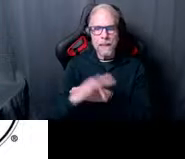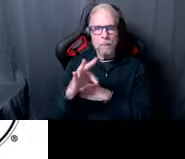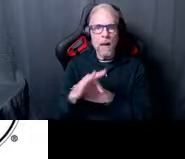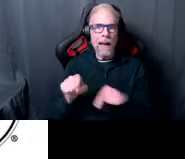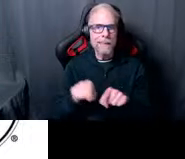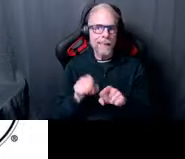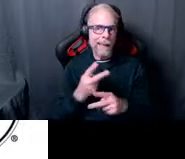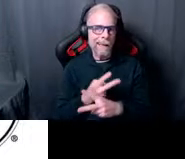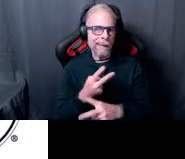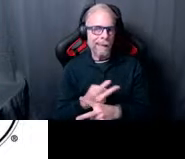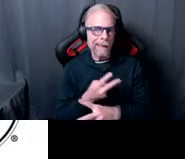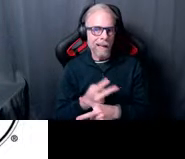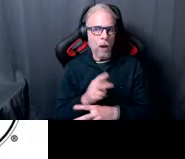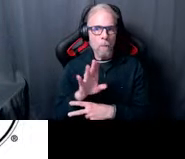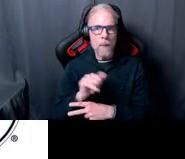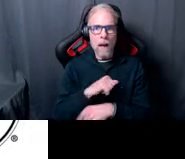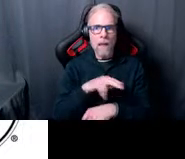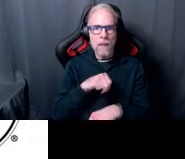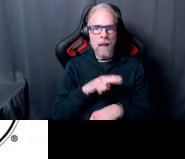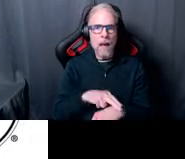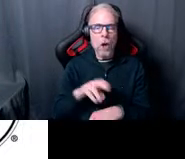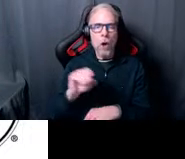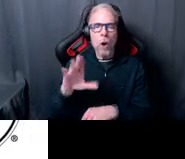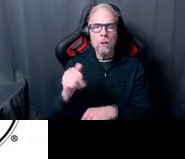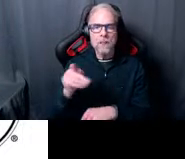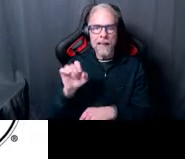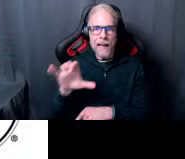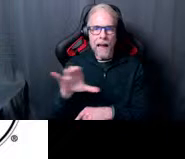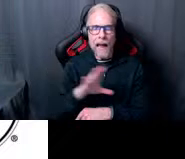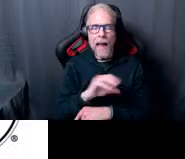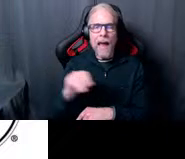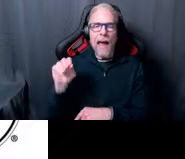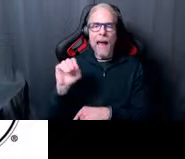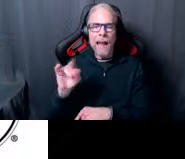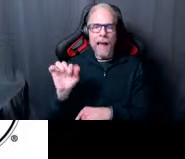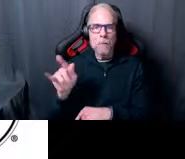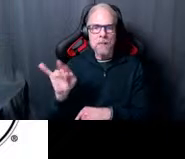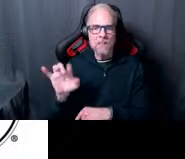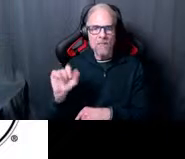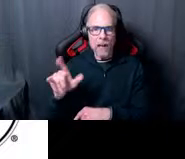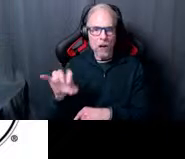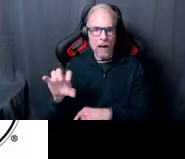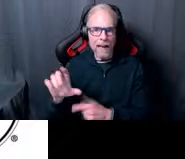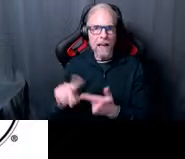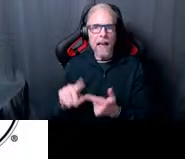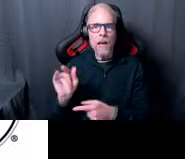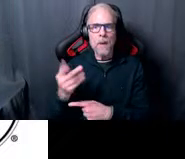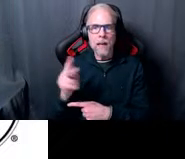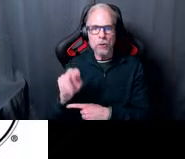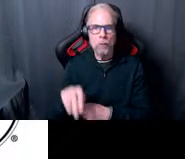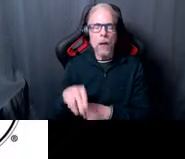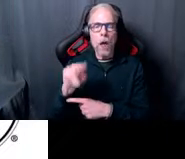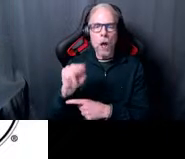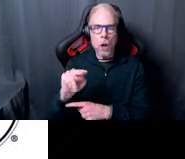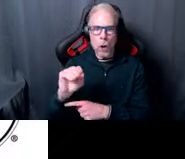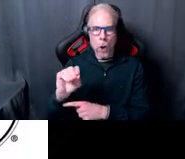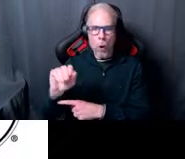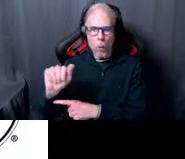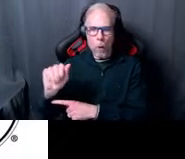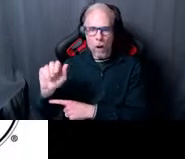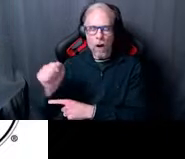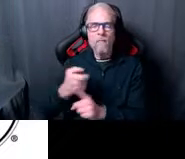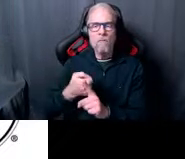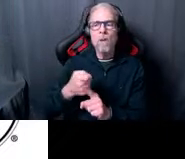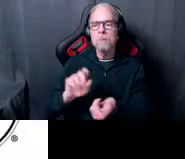calculated by the National Oceanic and Atmospheric Administration. An update there to the change from the U.S. Naval